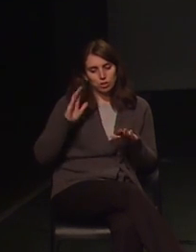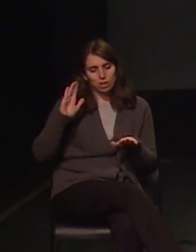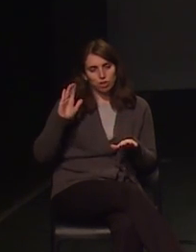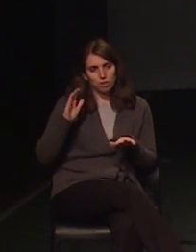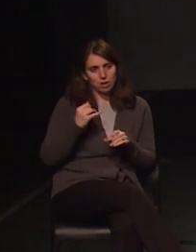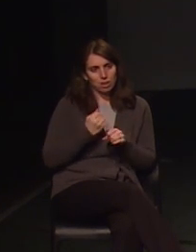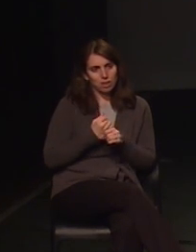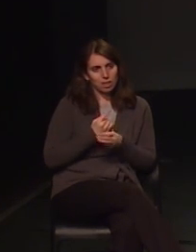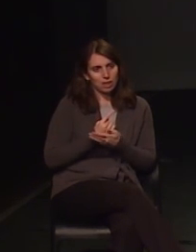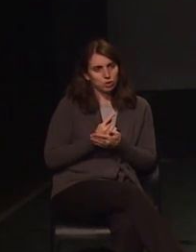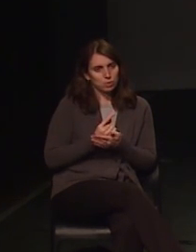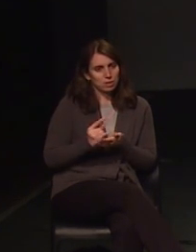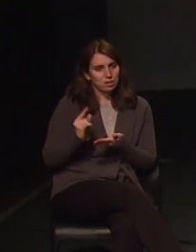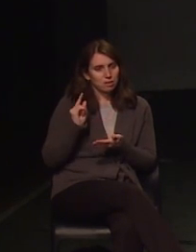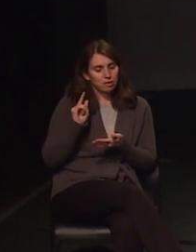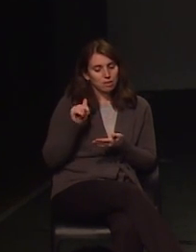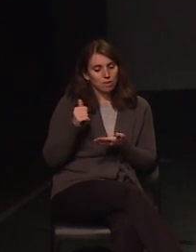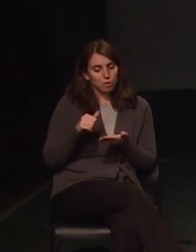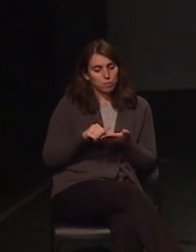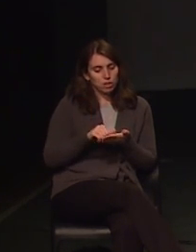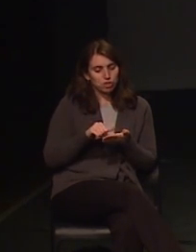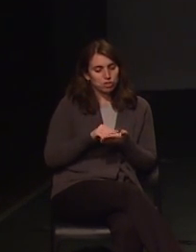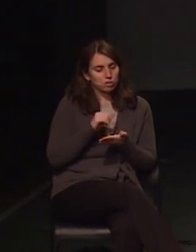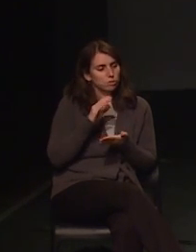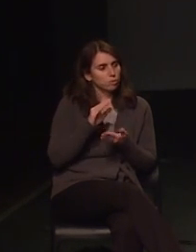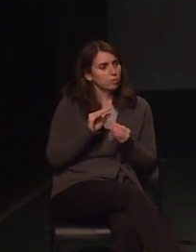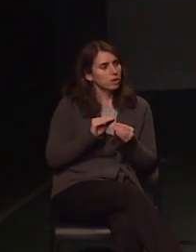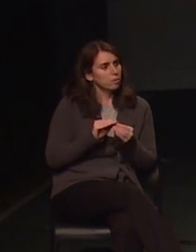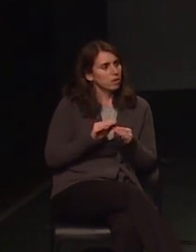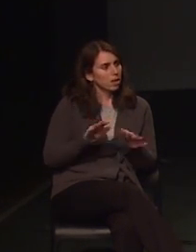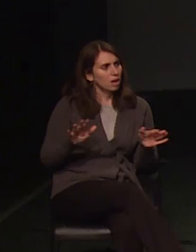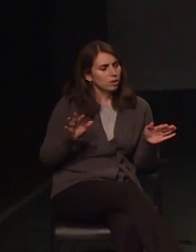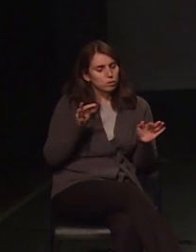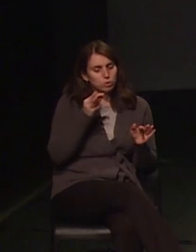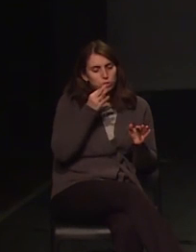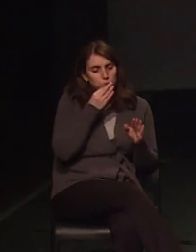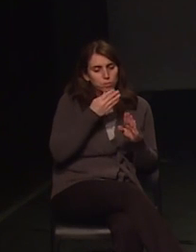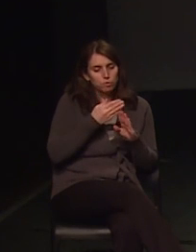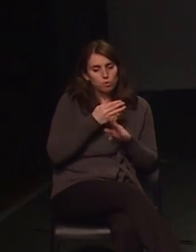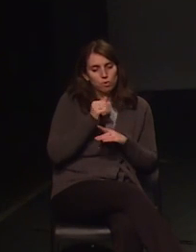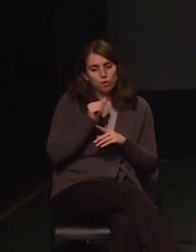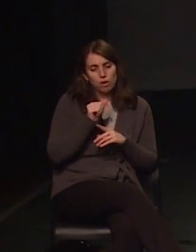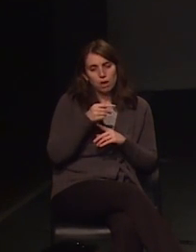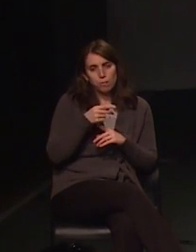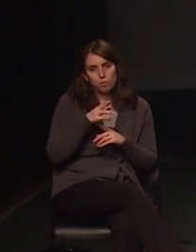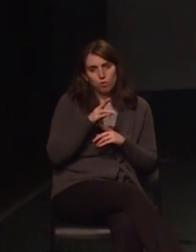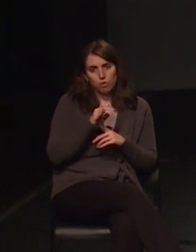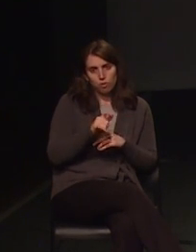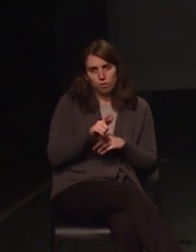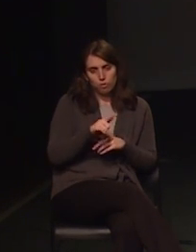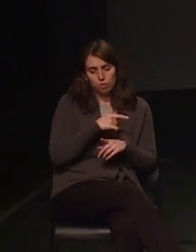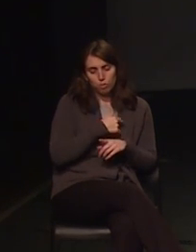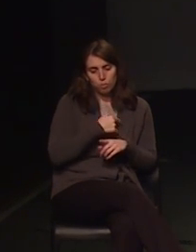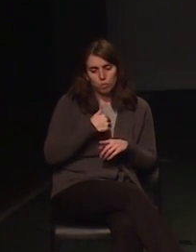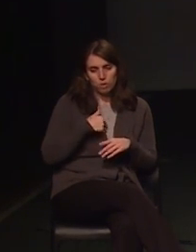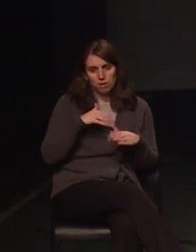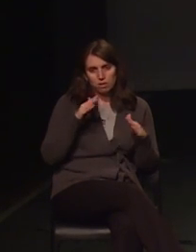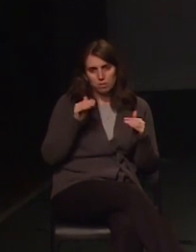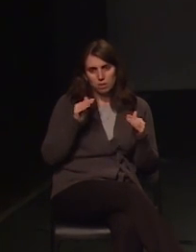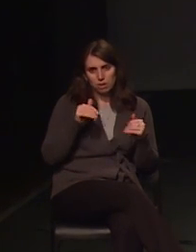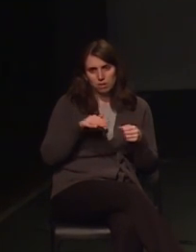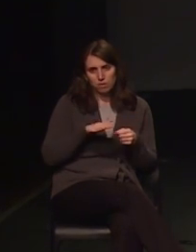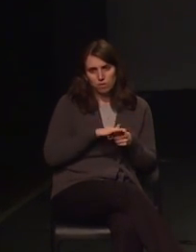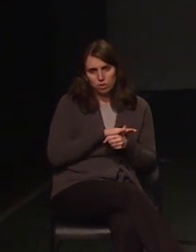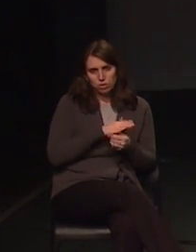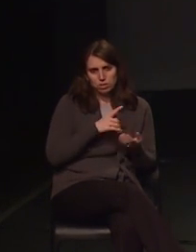other pages will be coming out shortly, and before April, we expect a full discussion. And so I think we are